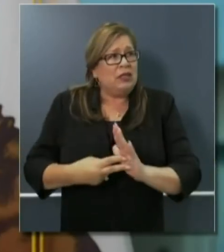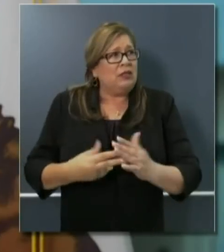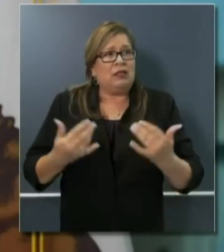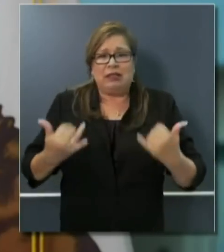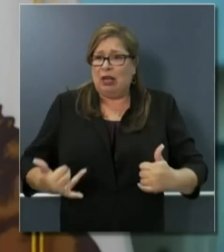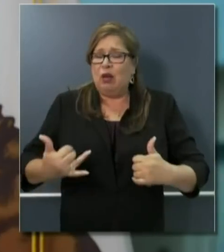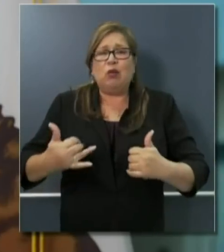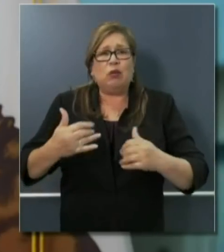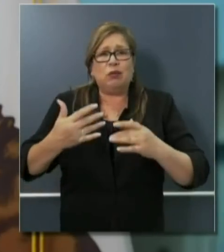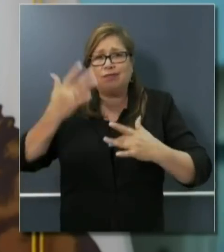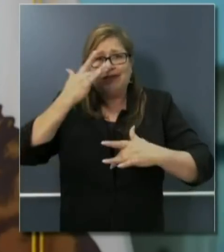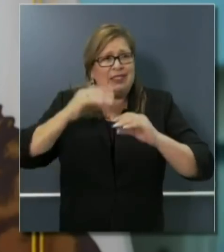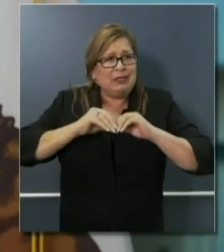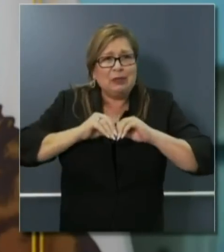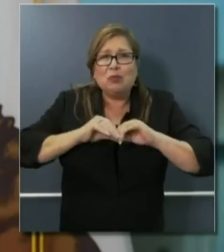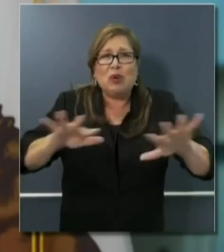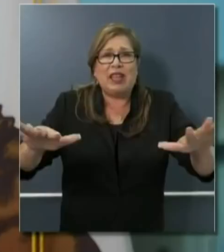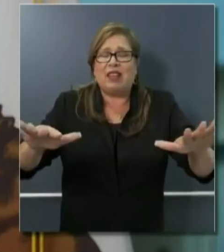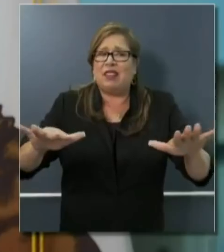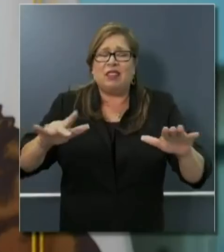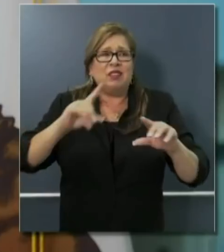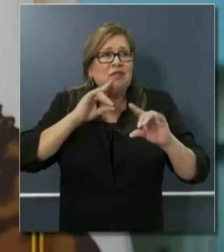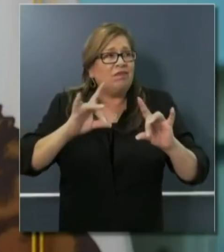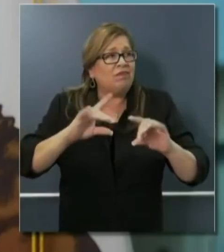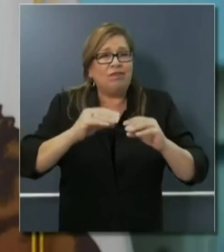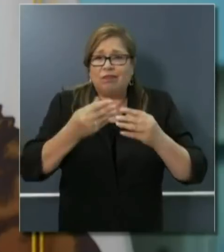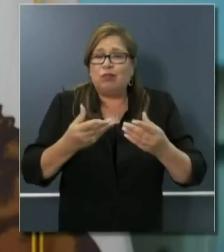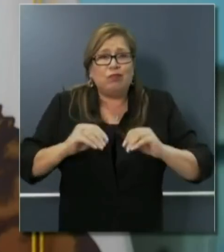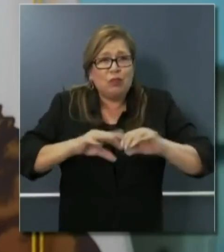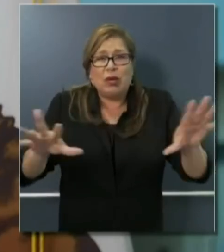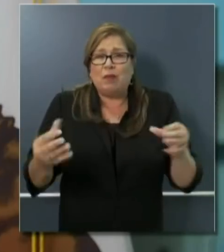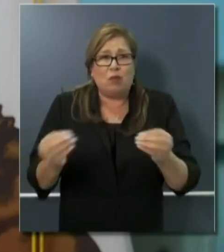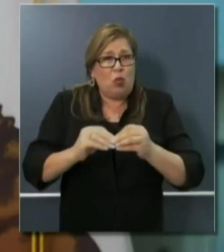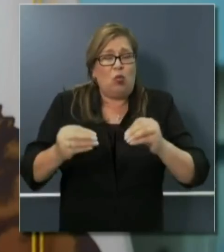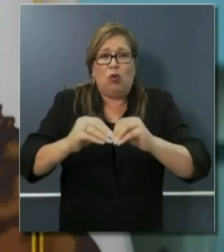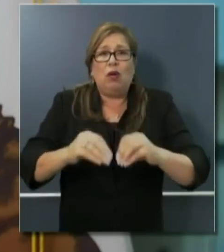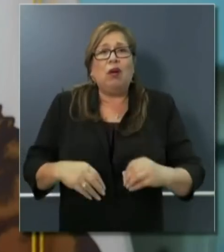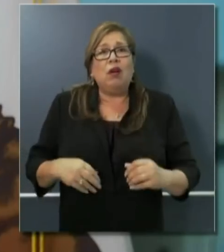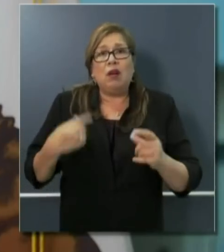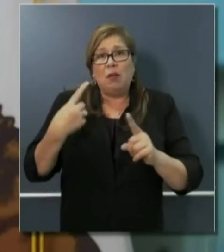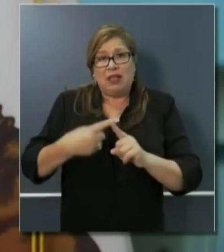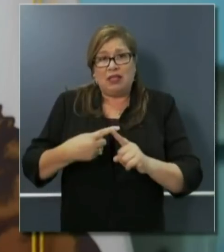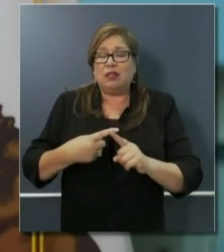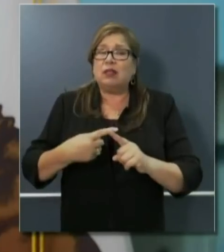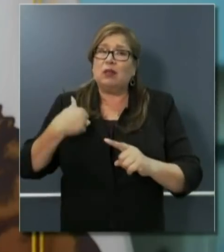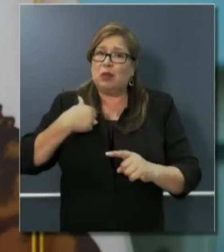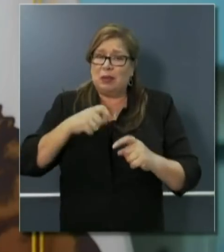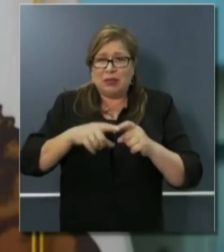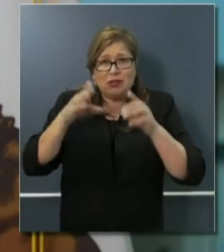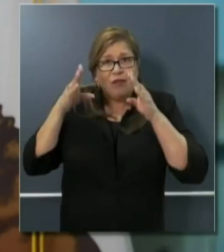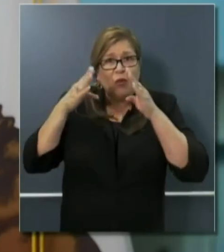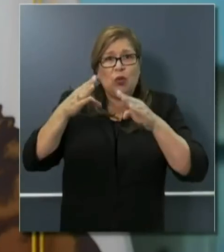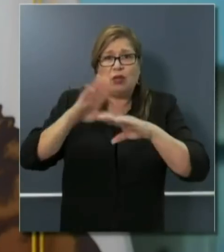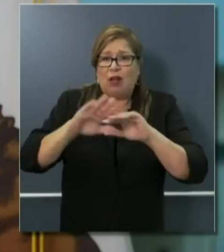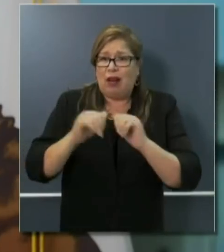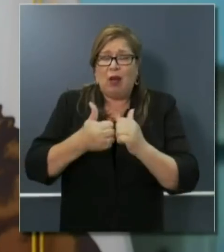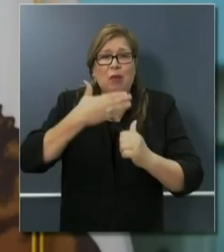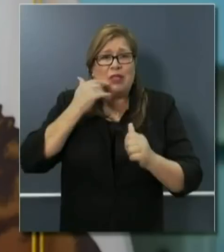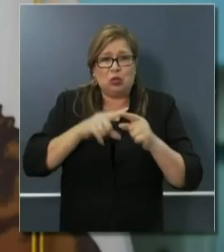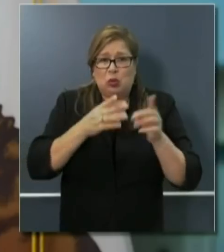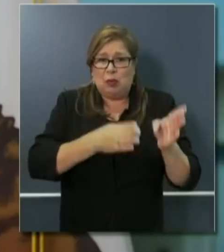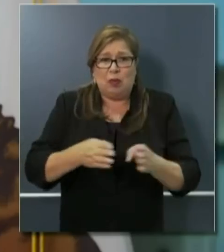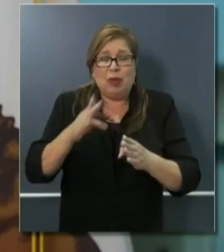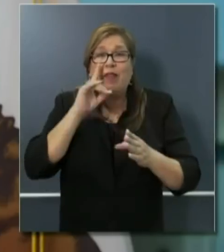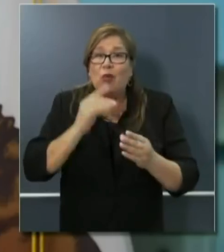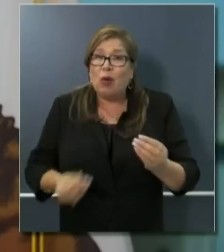the spread and the nature of the attack of this virus and the nature of our focus as it relates to preparing for this surge.